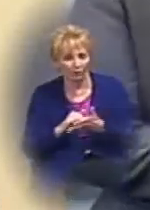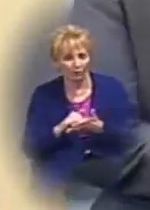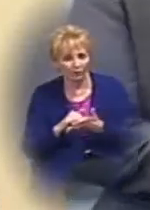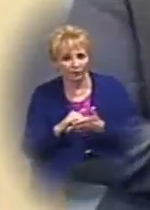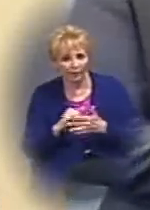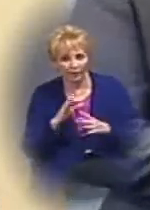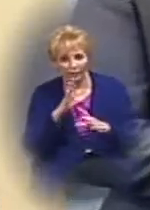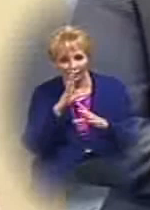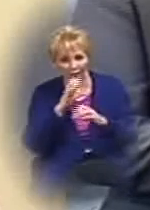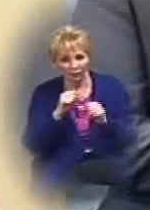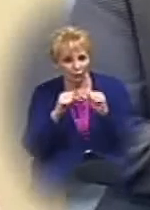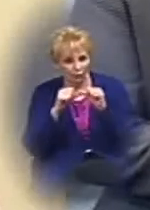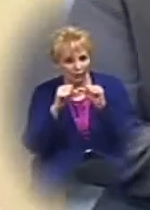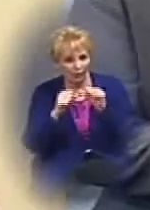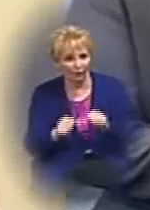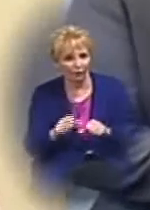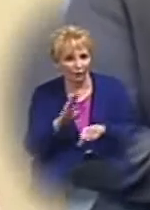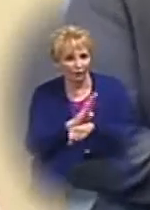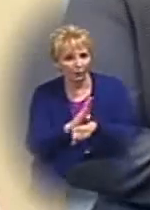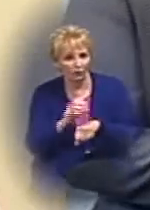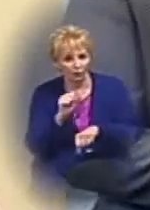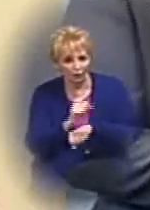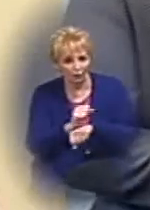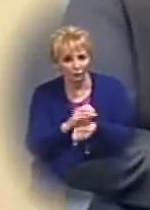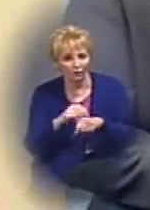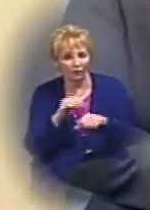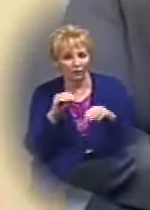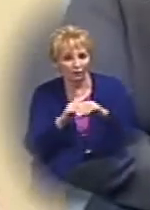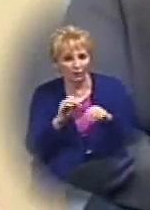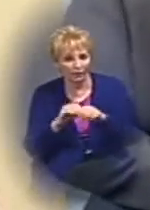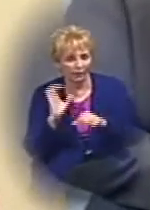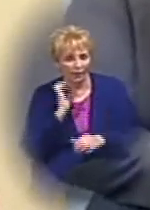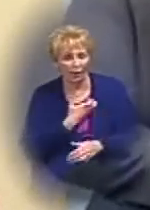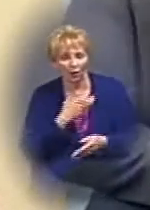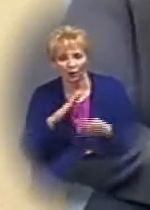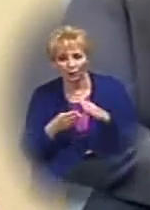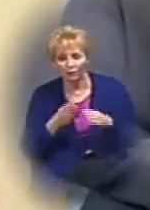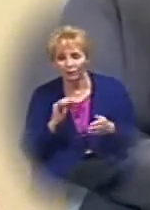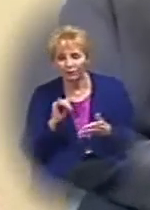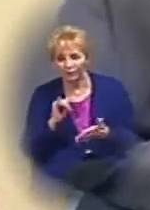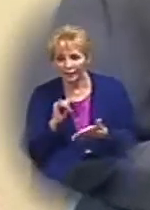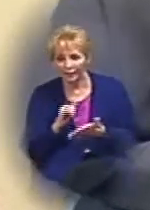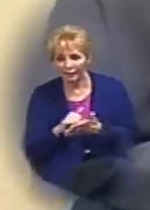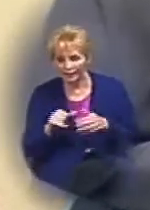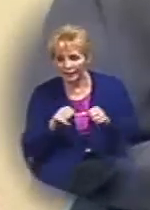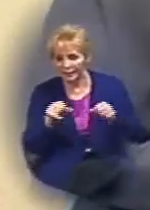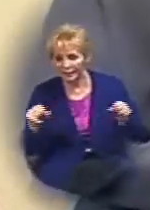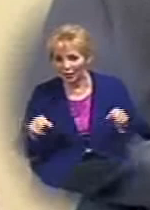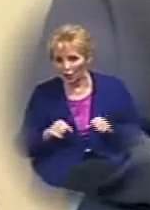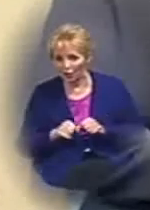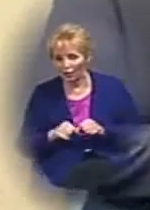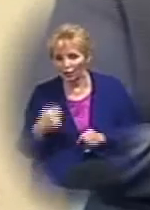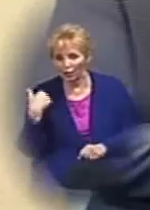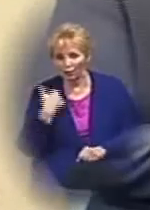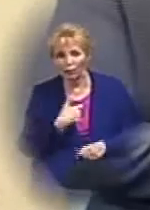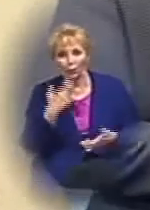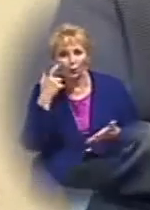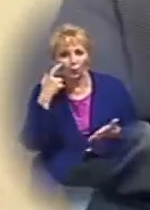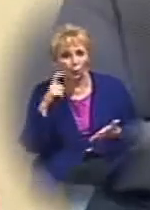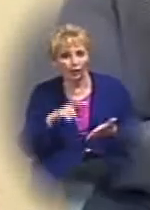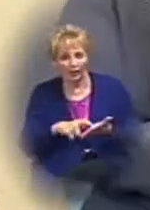attraction, retention of businesses, jobs, and investment in our communities. So in this area, we